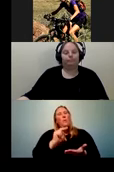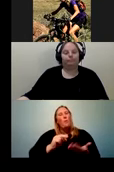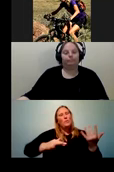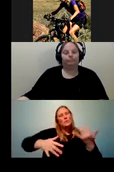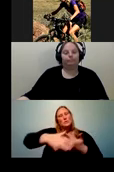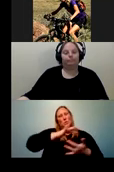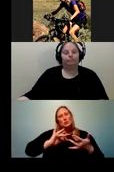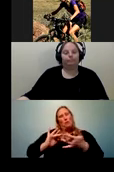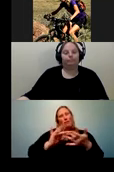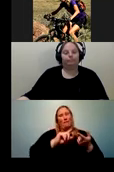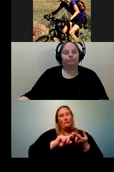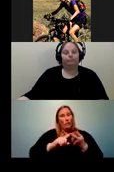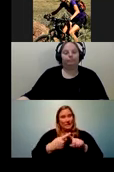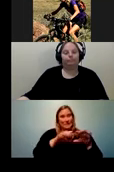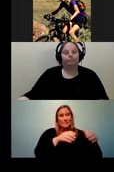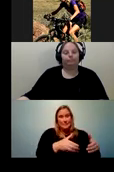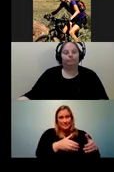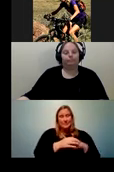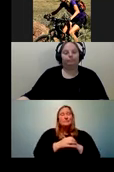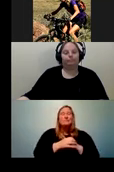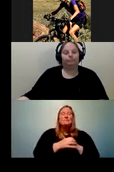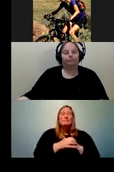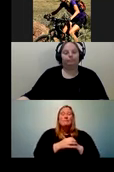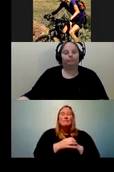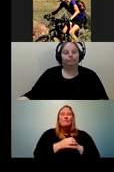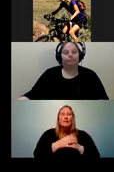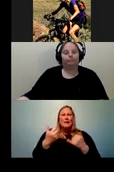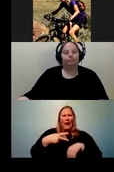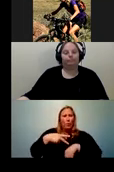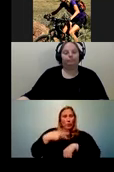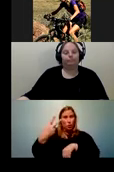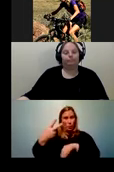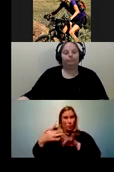on. So now we're going to talk about dual relationships.